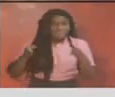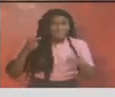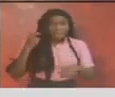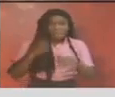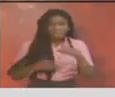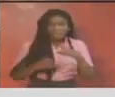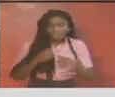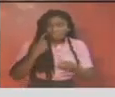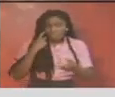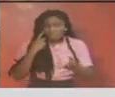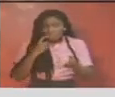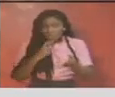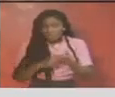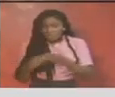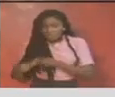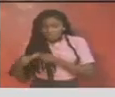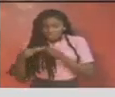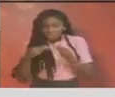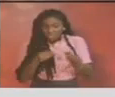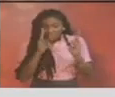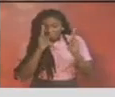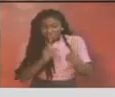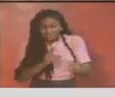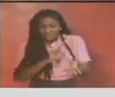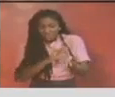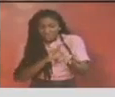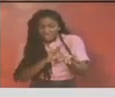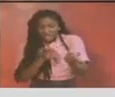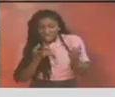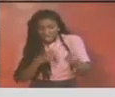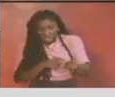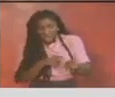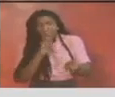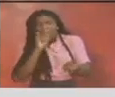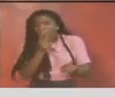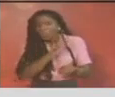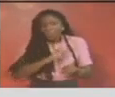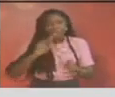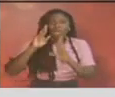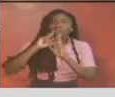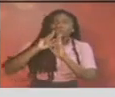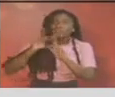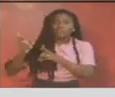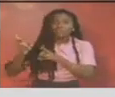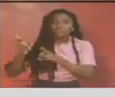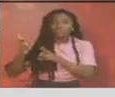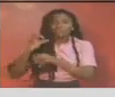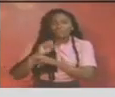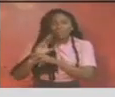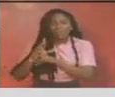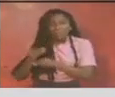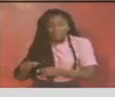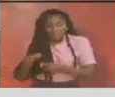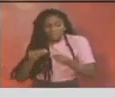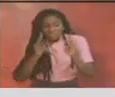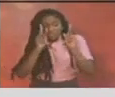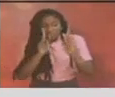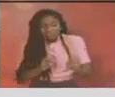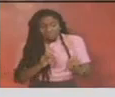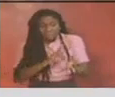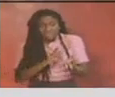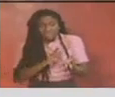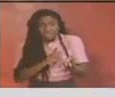they're seeing, determine if a scientific link exists, and then decide on how to act.